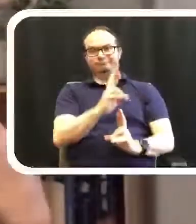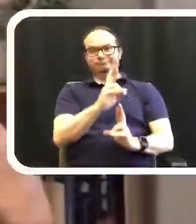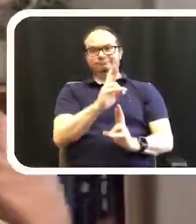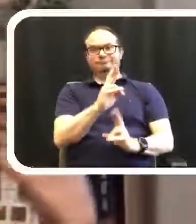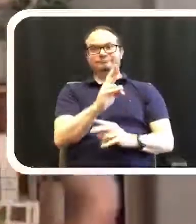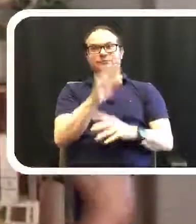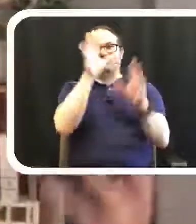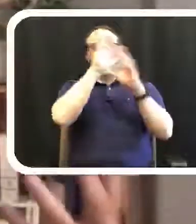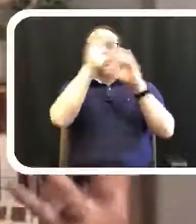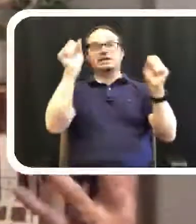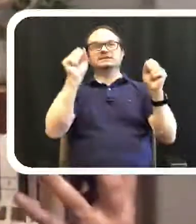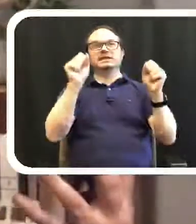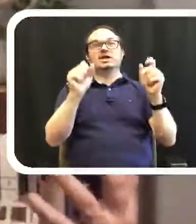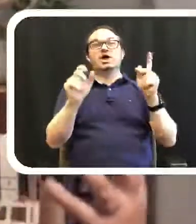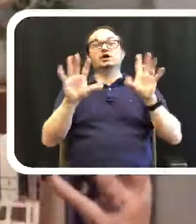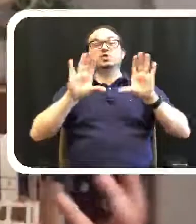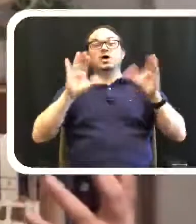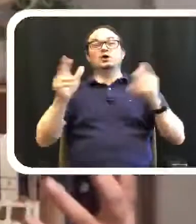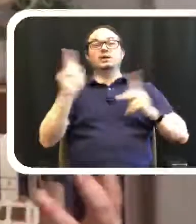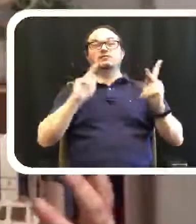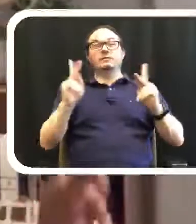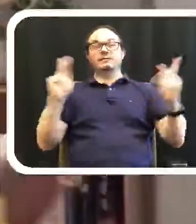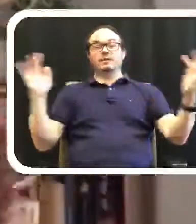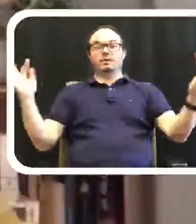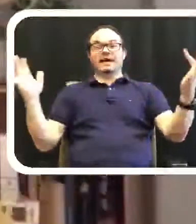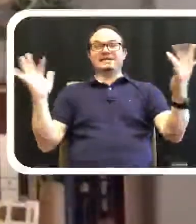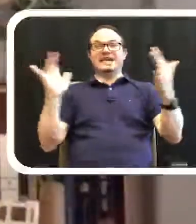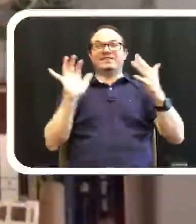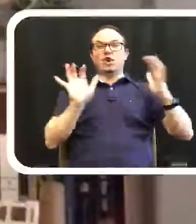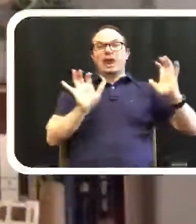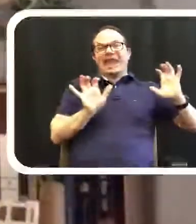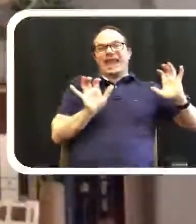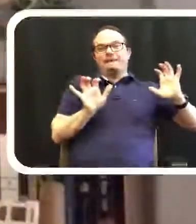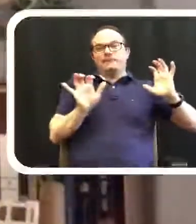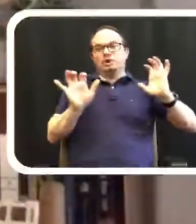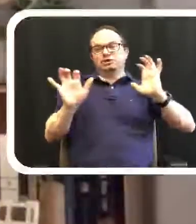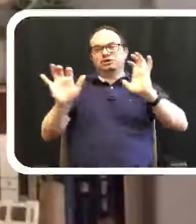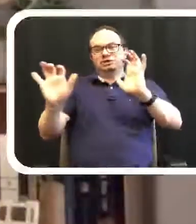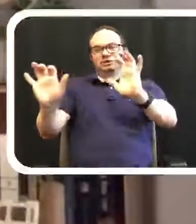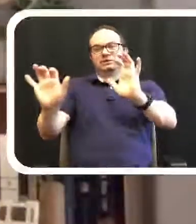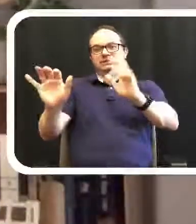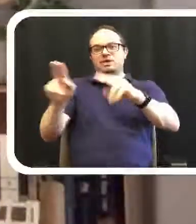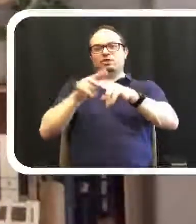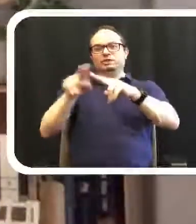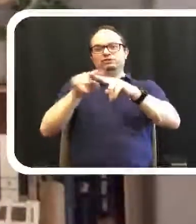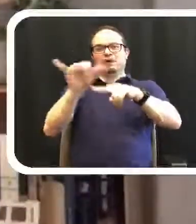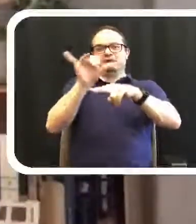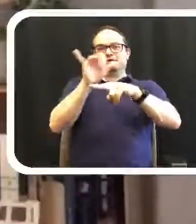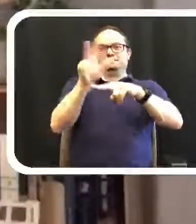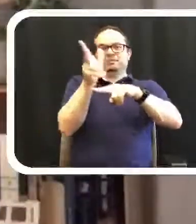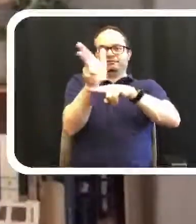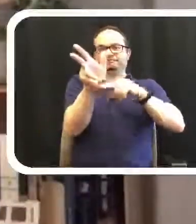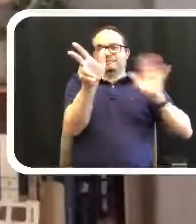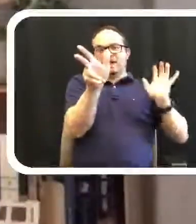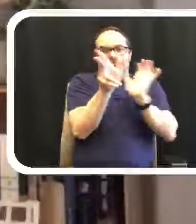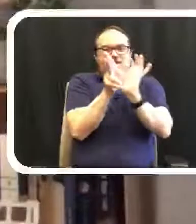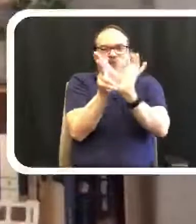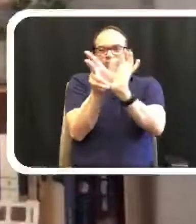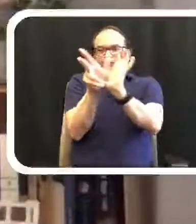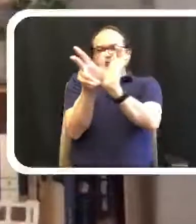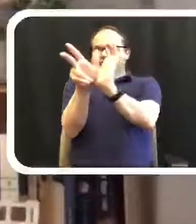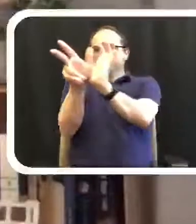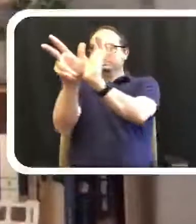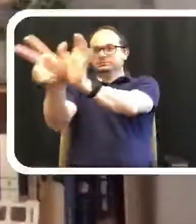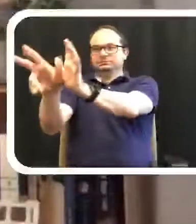And so a group of people gathered together and pushed that rail car the rest of the way so that he could make it to that